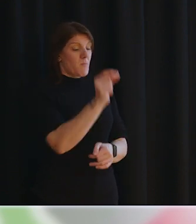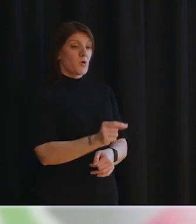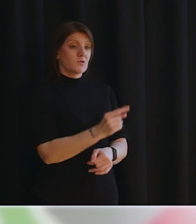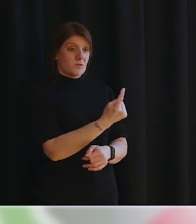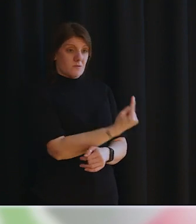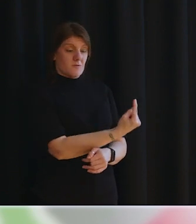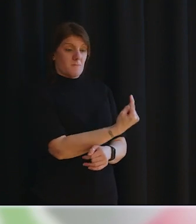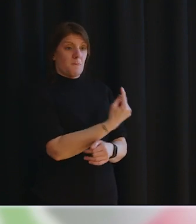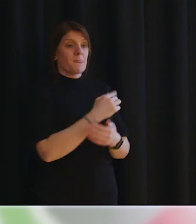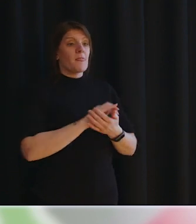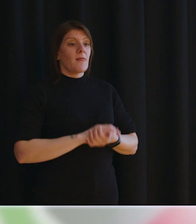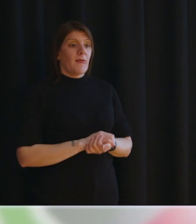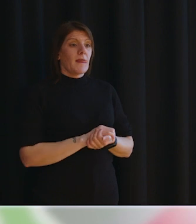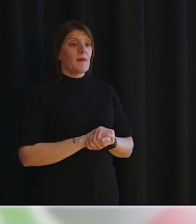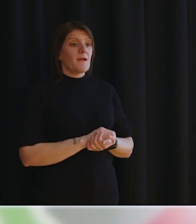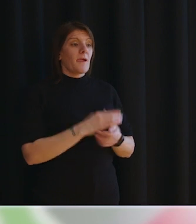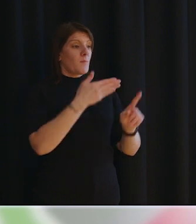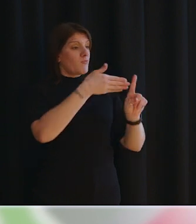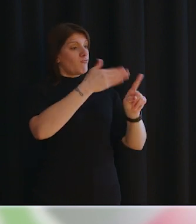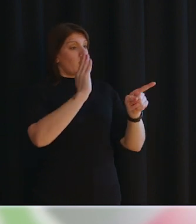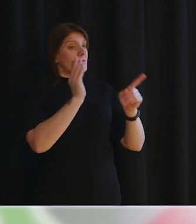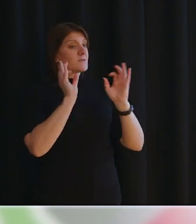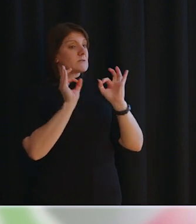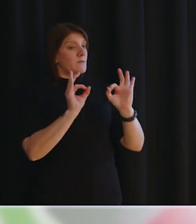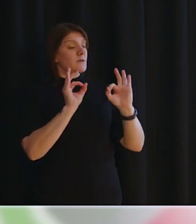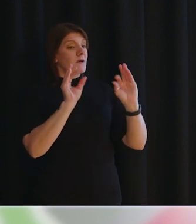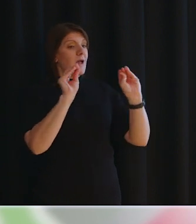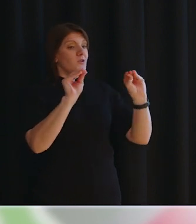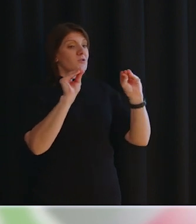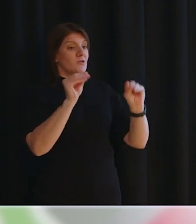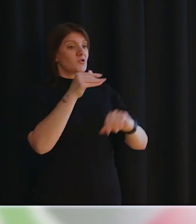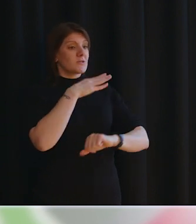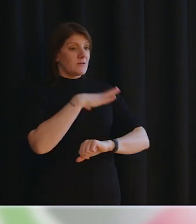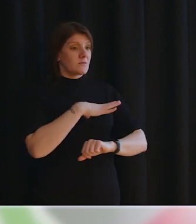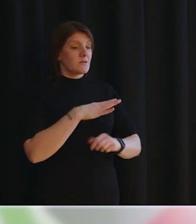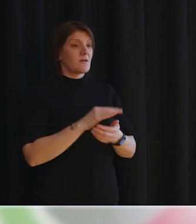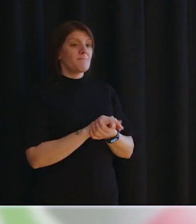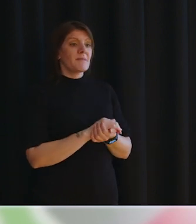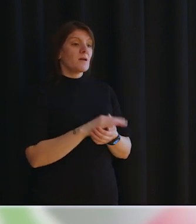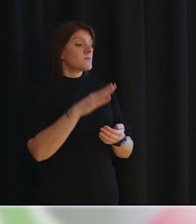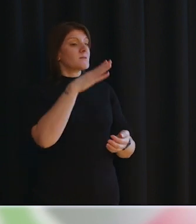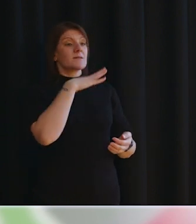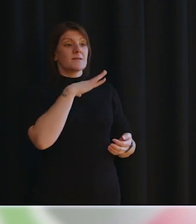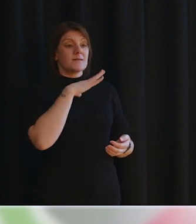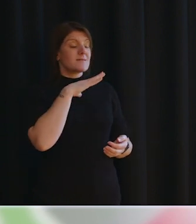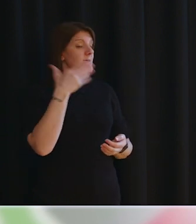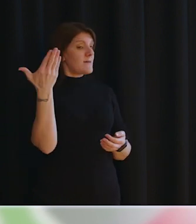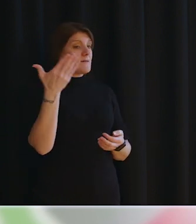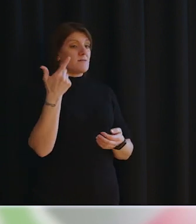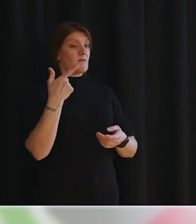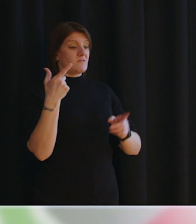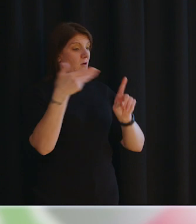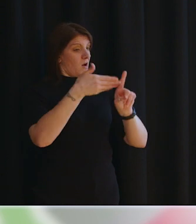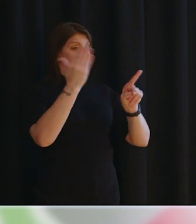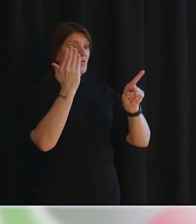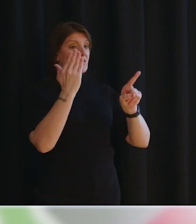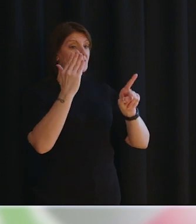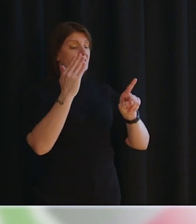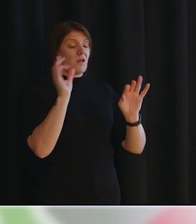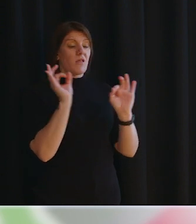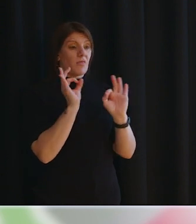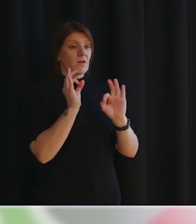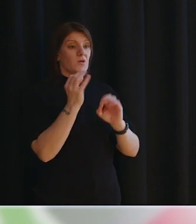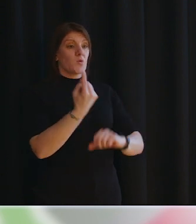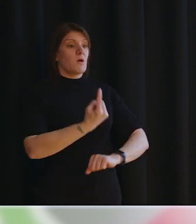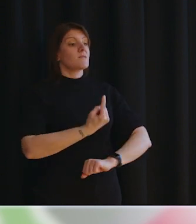be recognised as having a special educational need. Doesn't need to have a diagnosis, nothing like that. You can